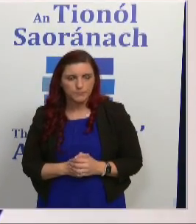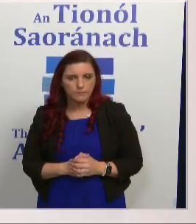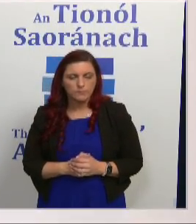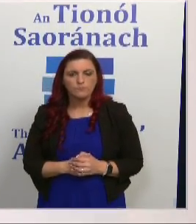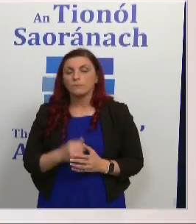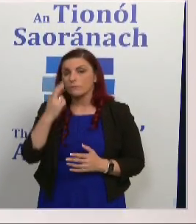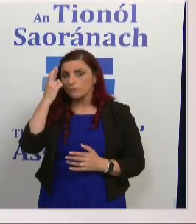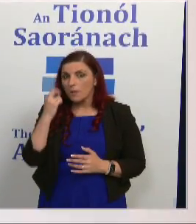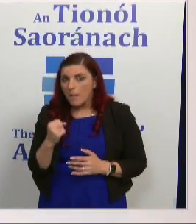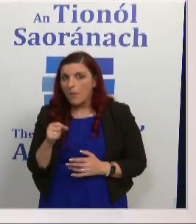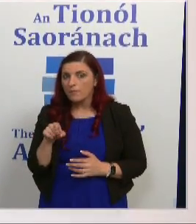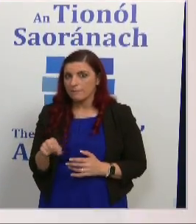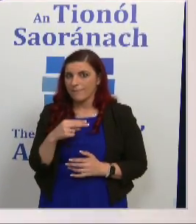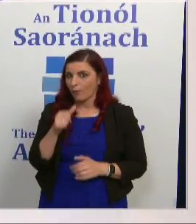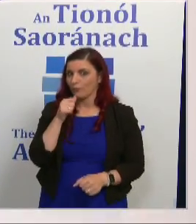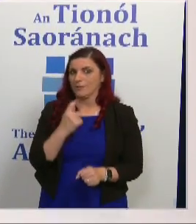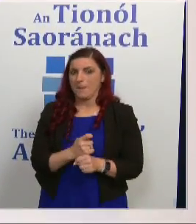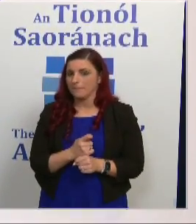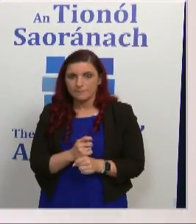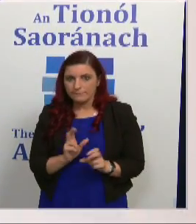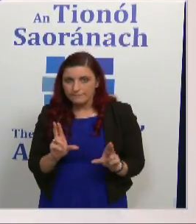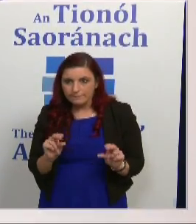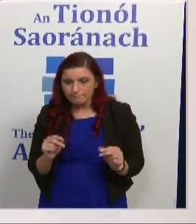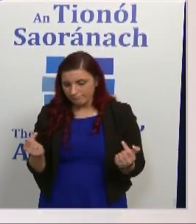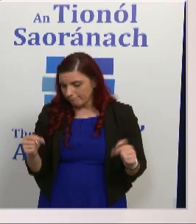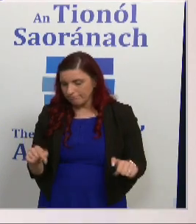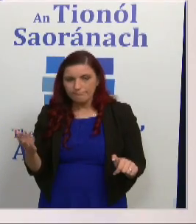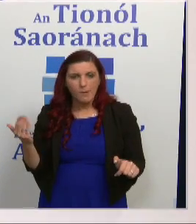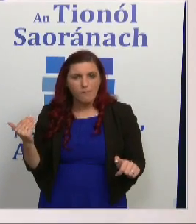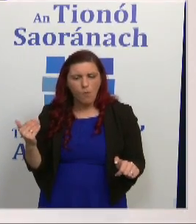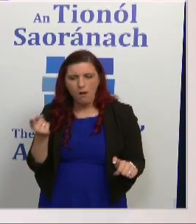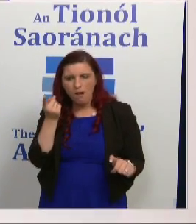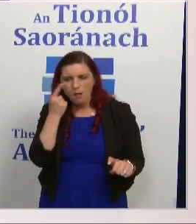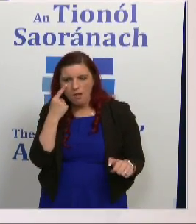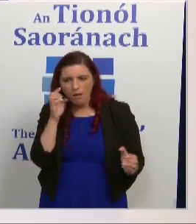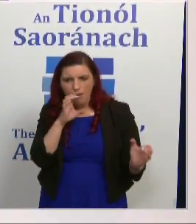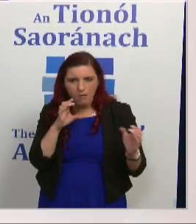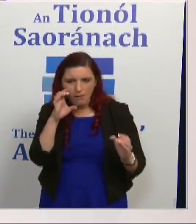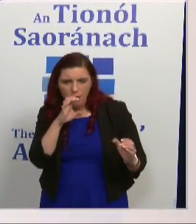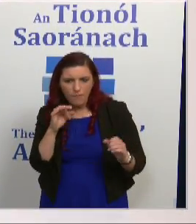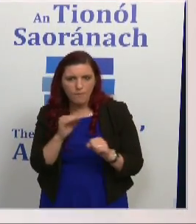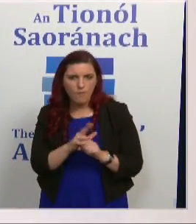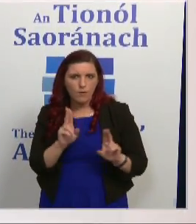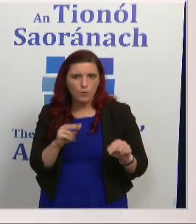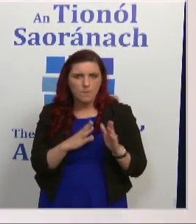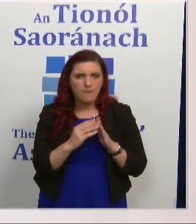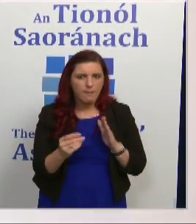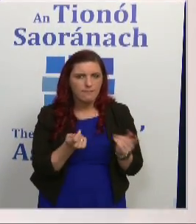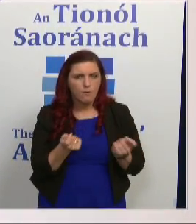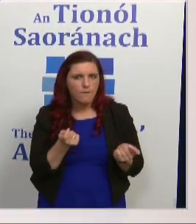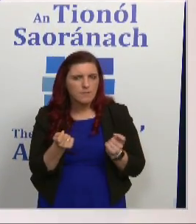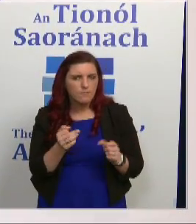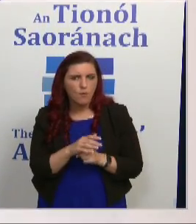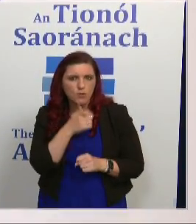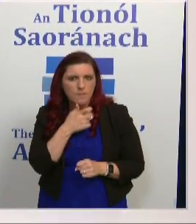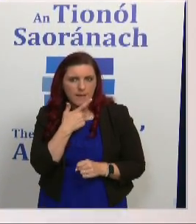Bear in mind, this is not our first rodeo. We've been here before looking at new models of governance for